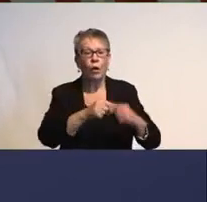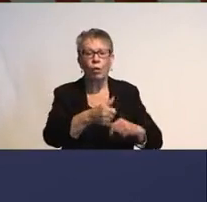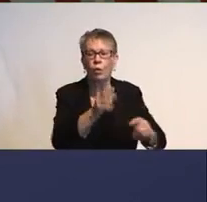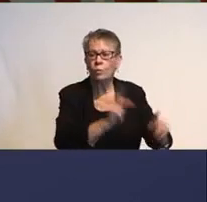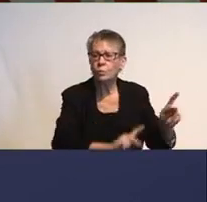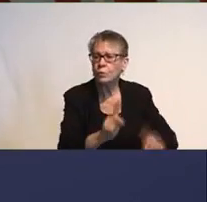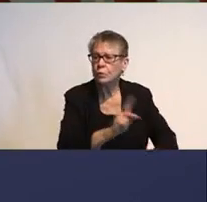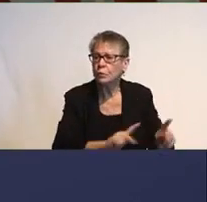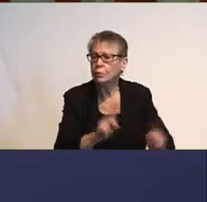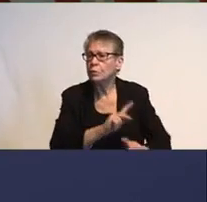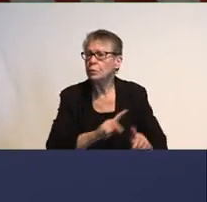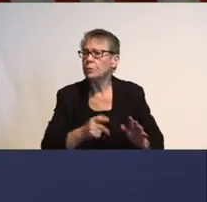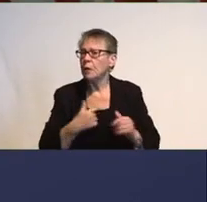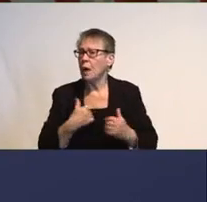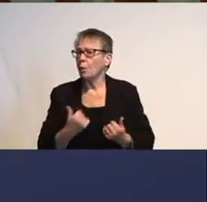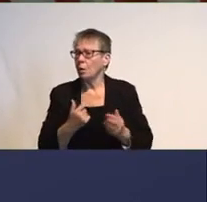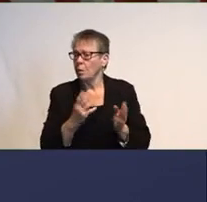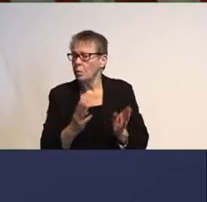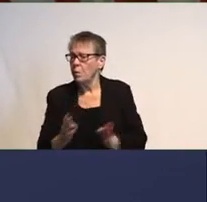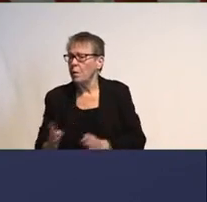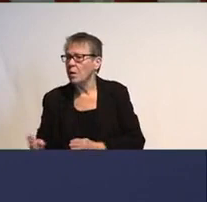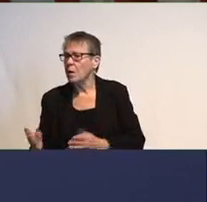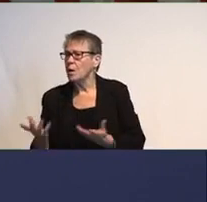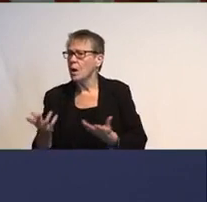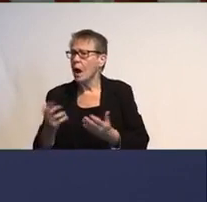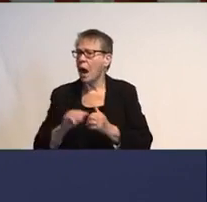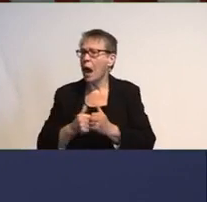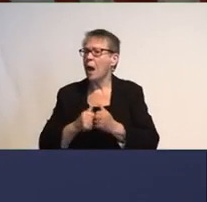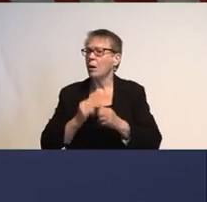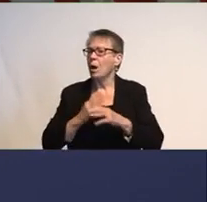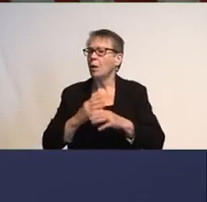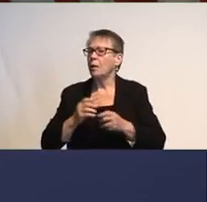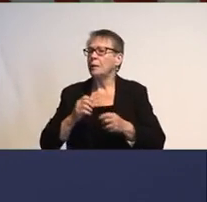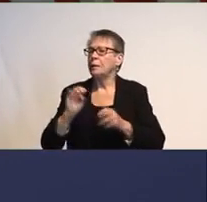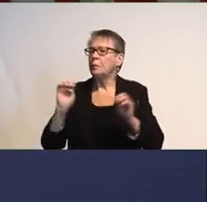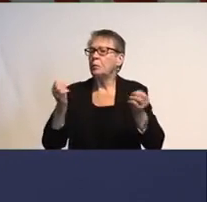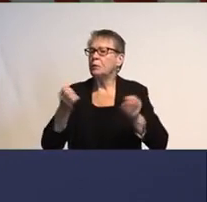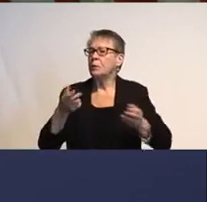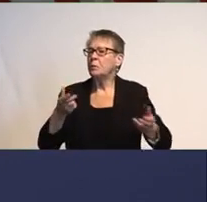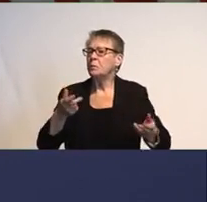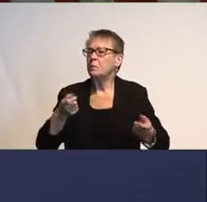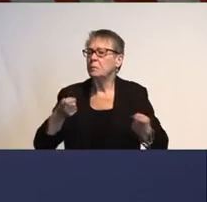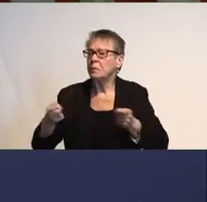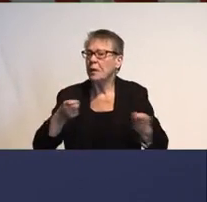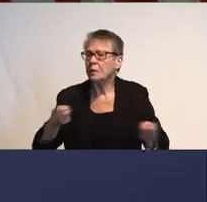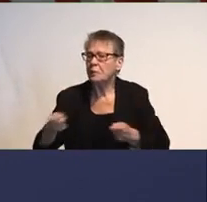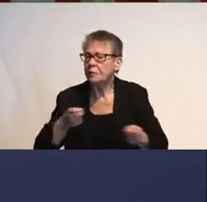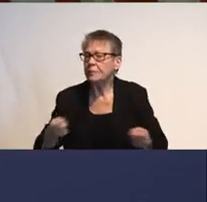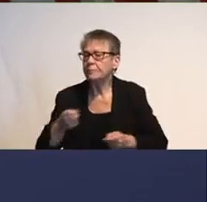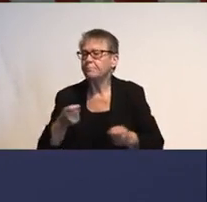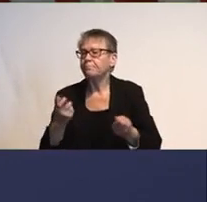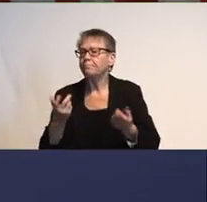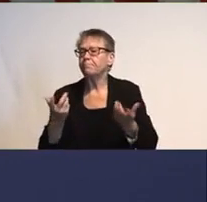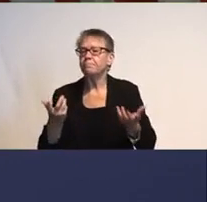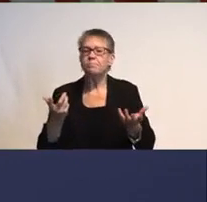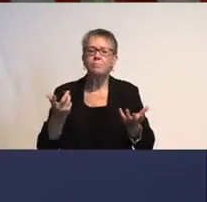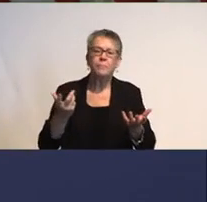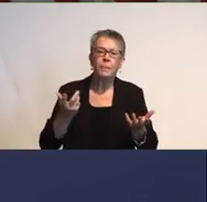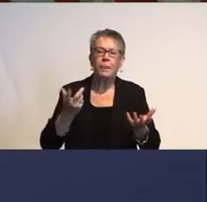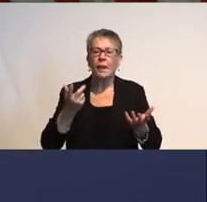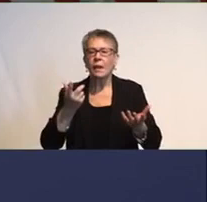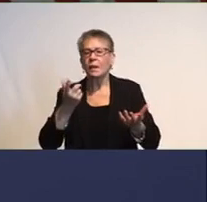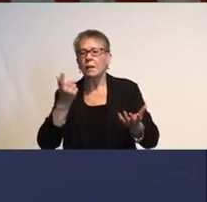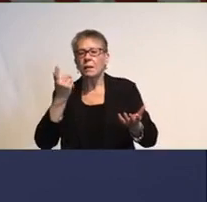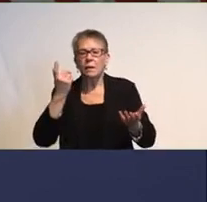preparedness business in emergency management, and we just want to have an estimated timeline. There's a lot that's in those field medical